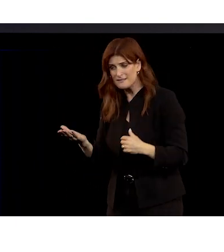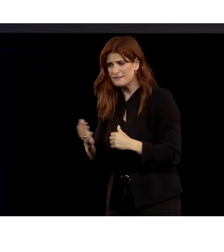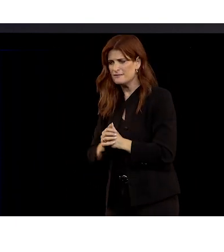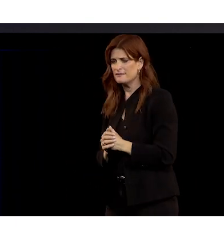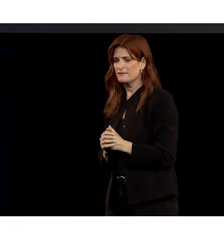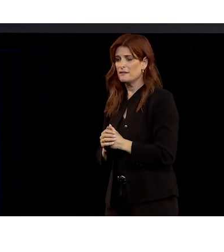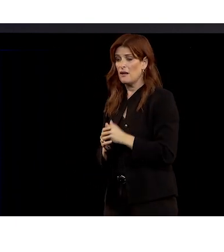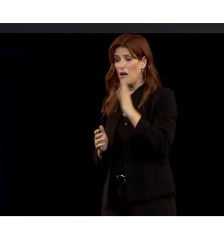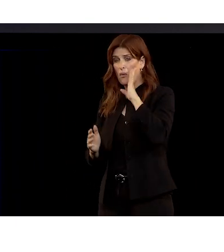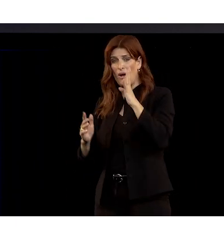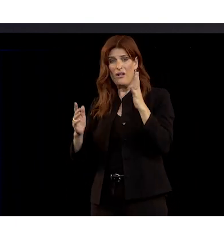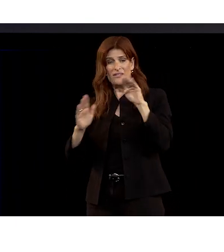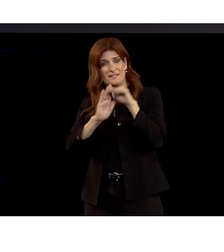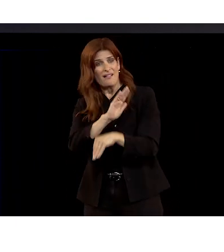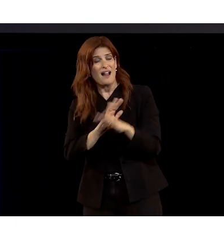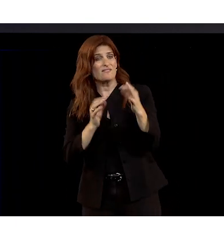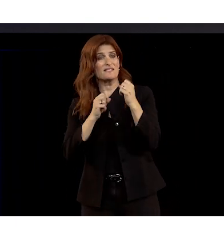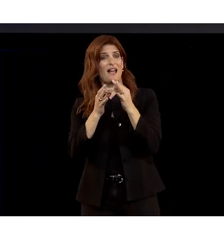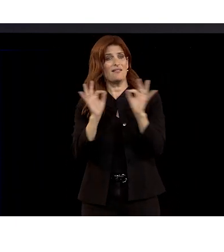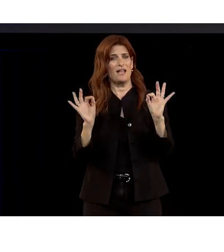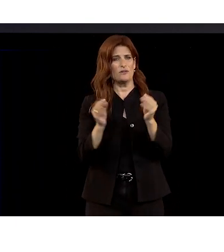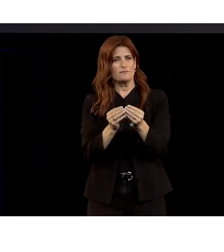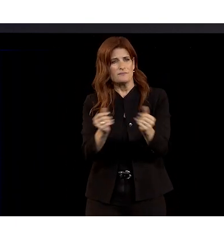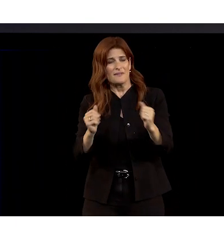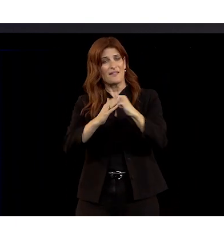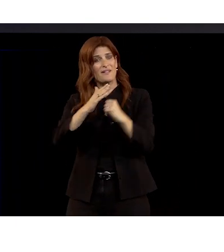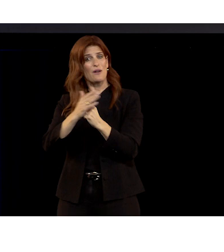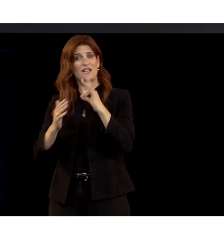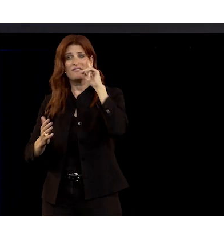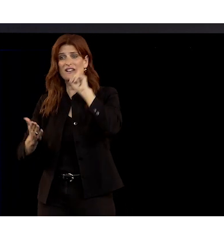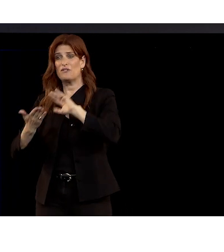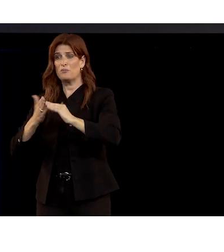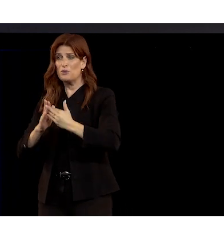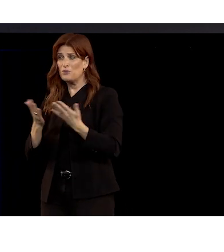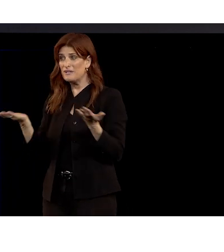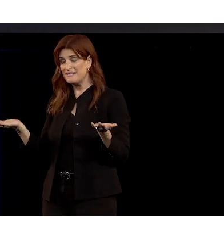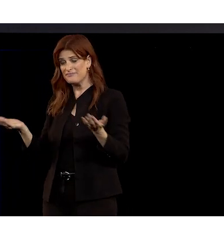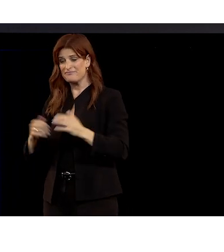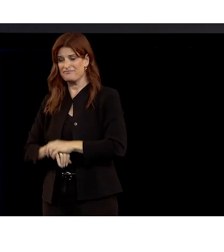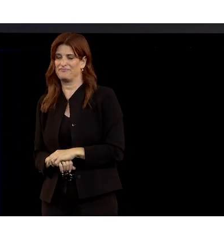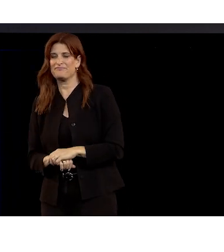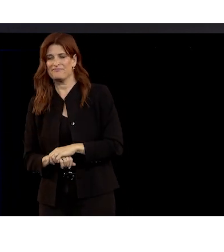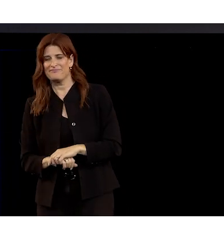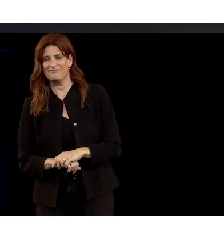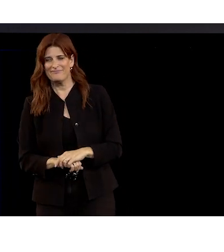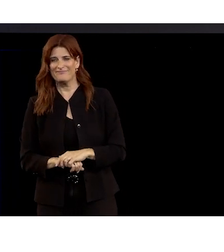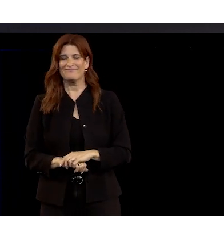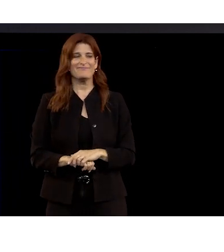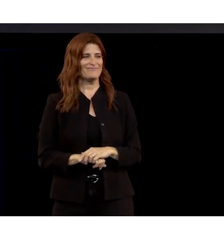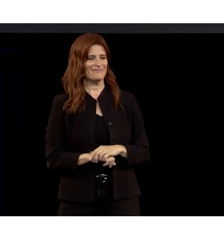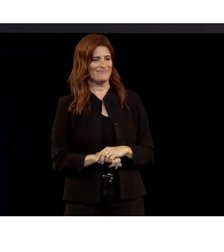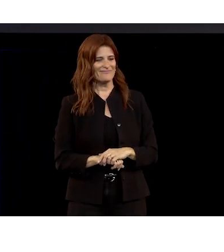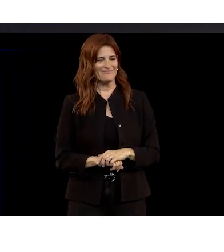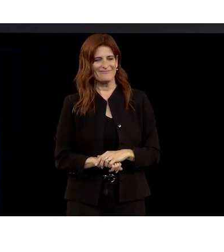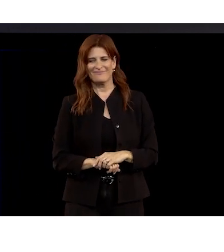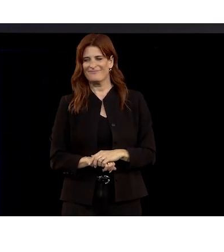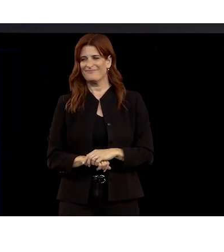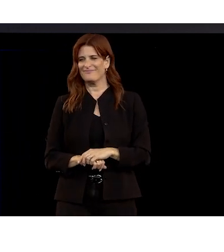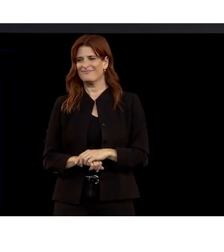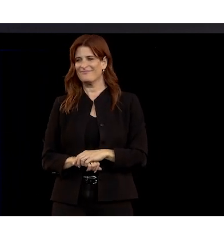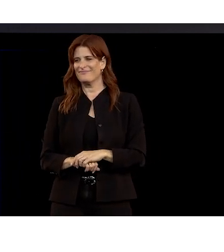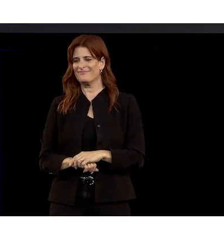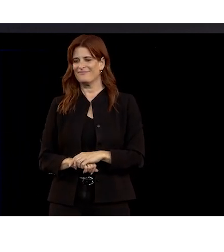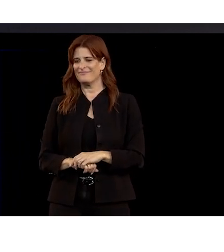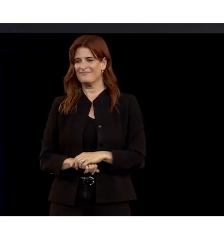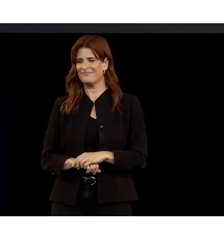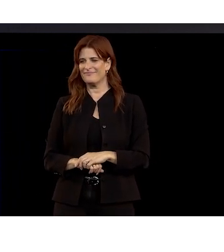of purpose and belonging? Probably not. Being deaf has given my life meaning. It